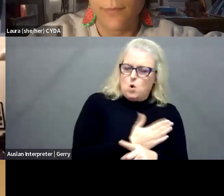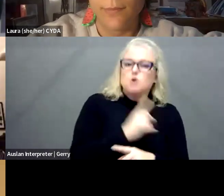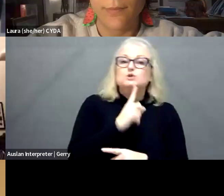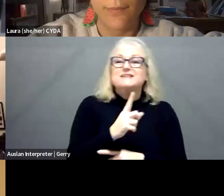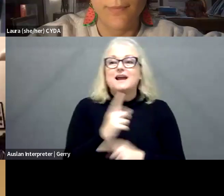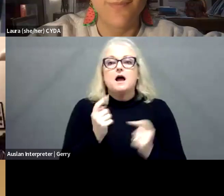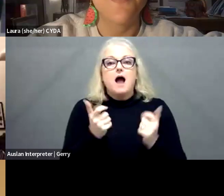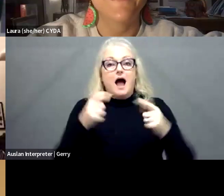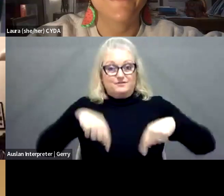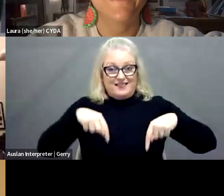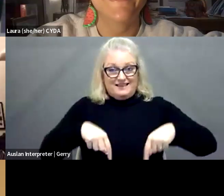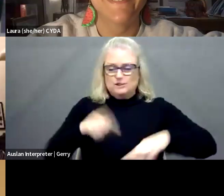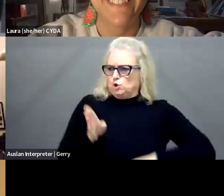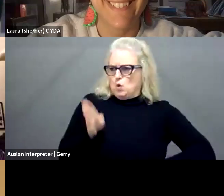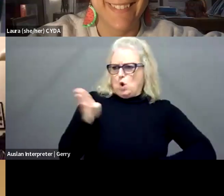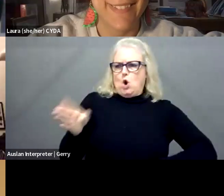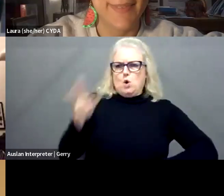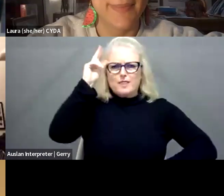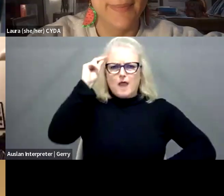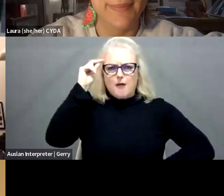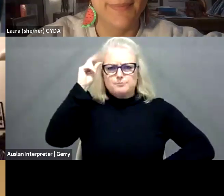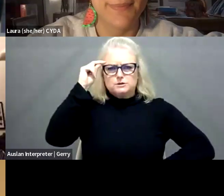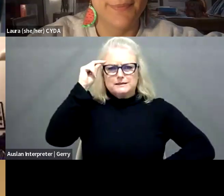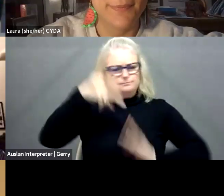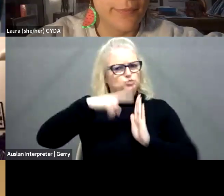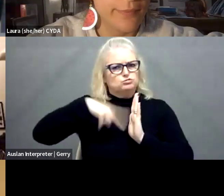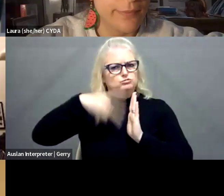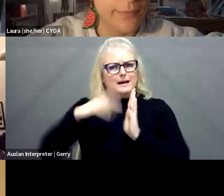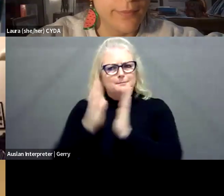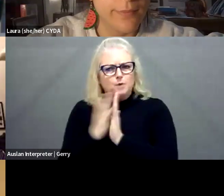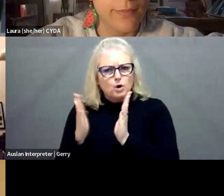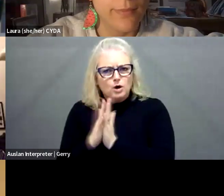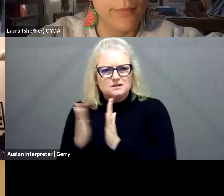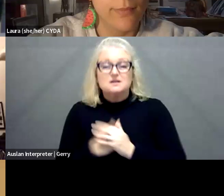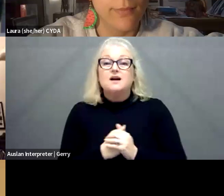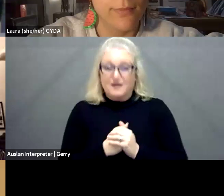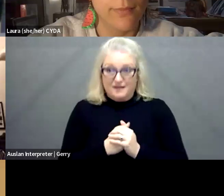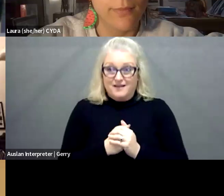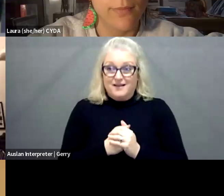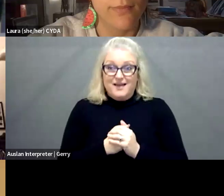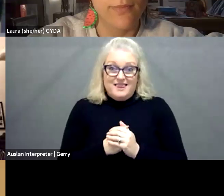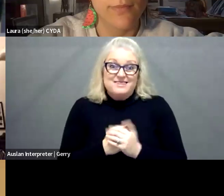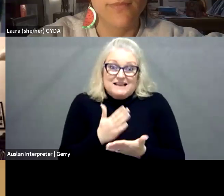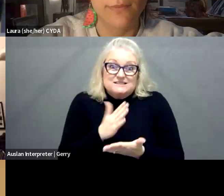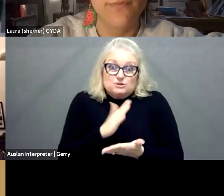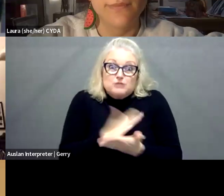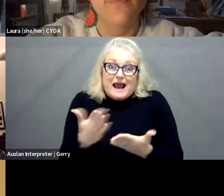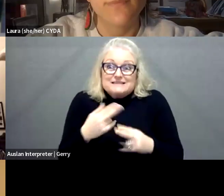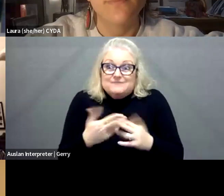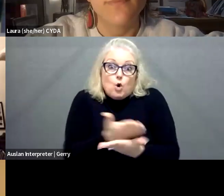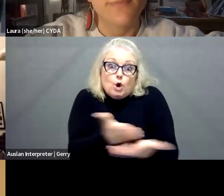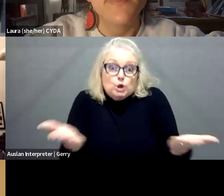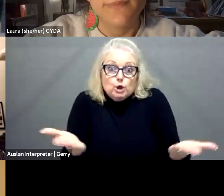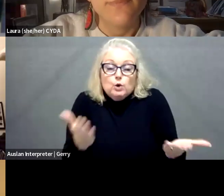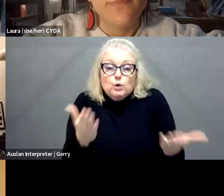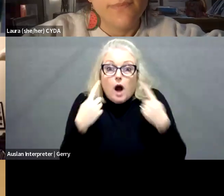you're going to go to the library and you're going to get all these books and you're going to read them. That's a reality for everyone who can see. But for me and for